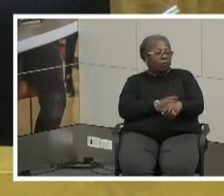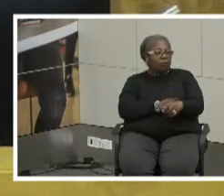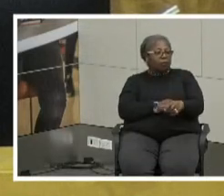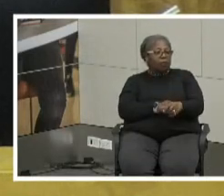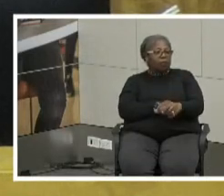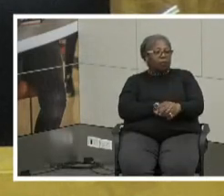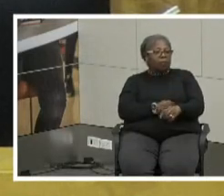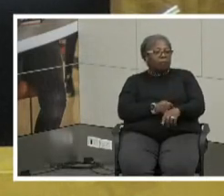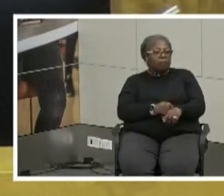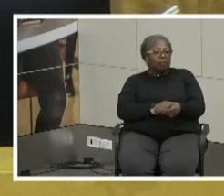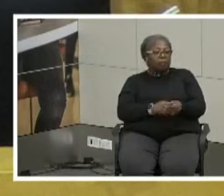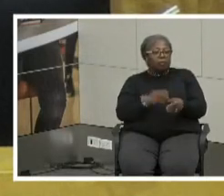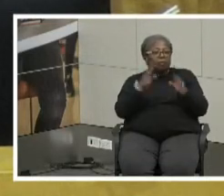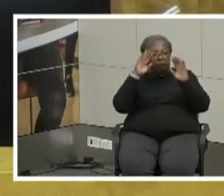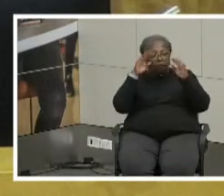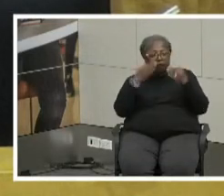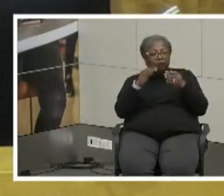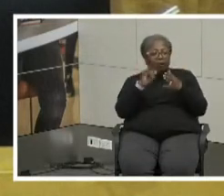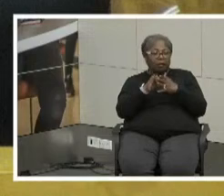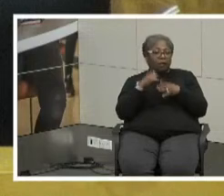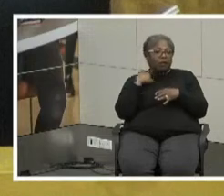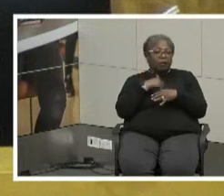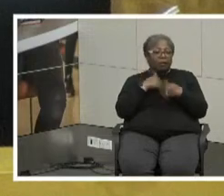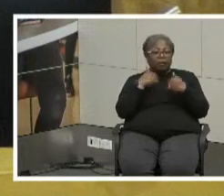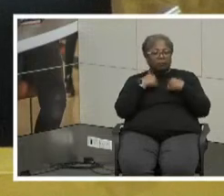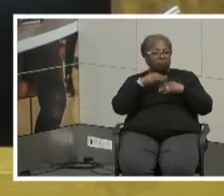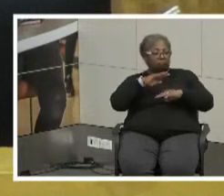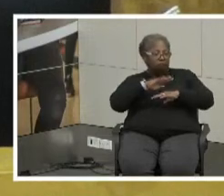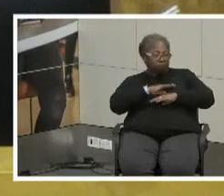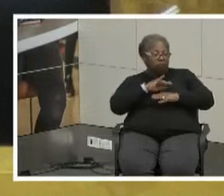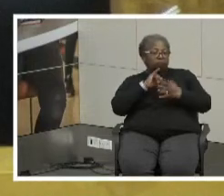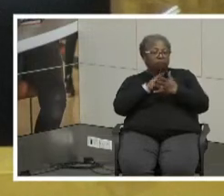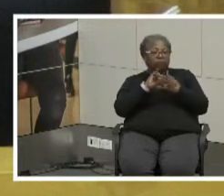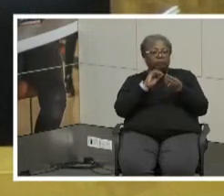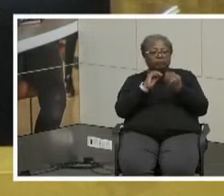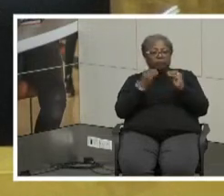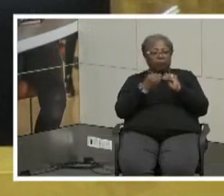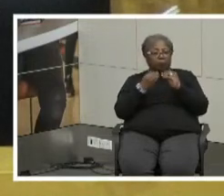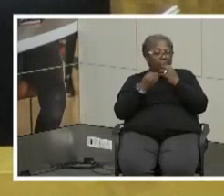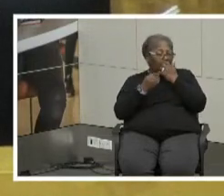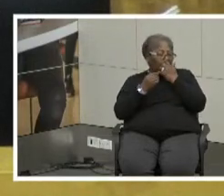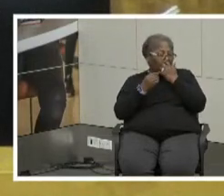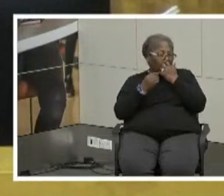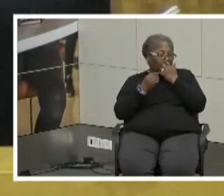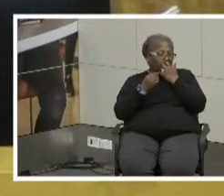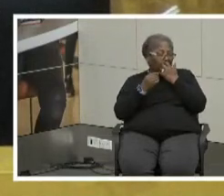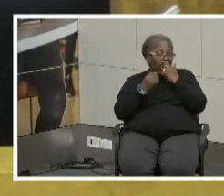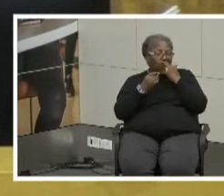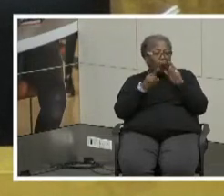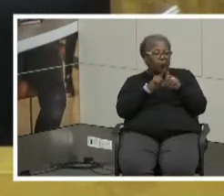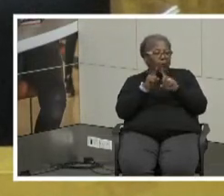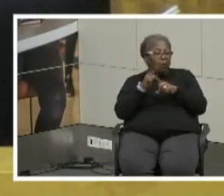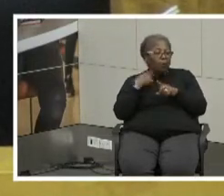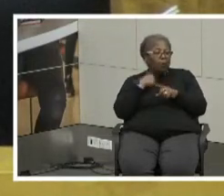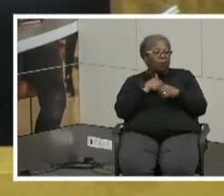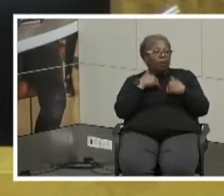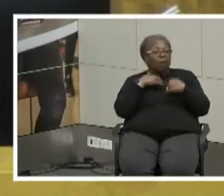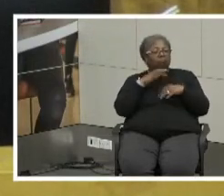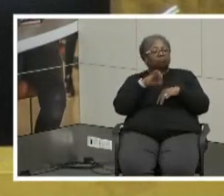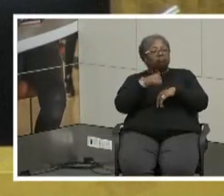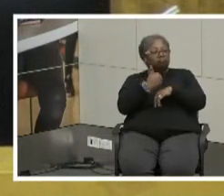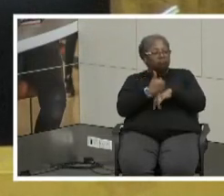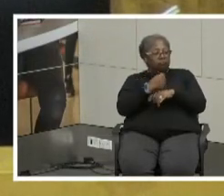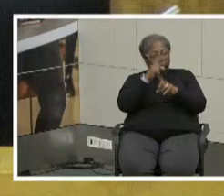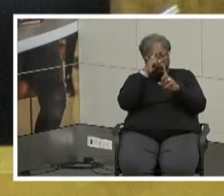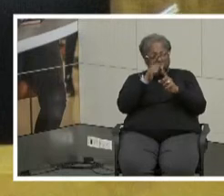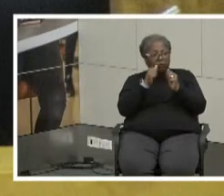focus item we have me those metrics um as we have adopted goals have